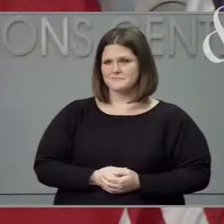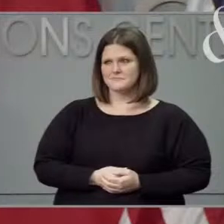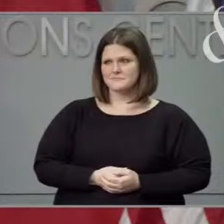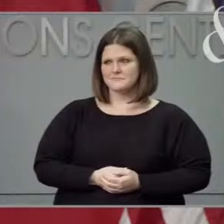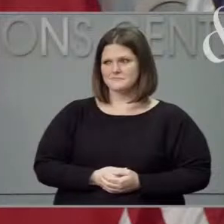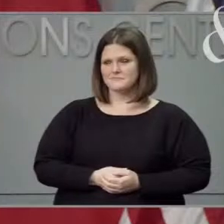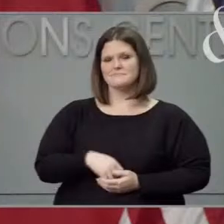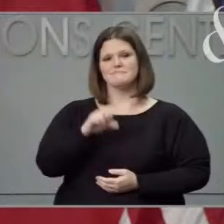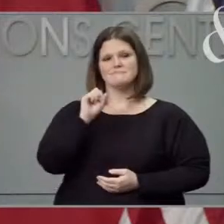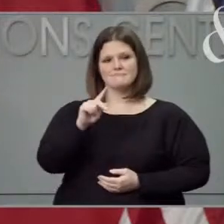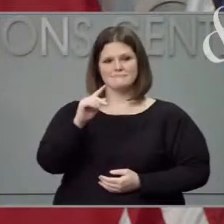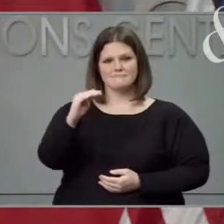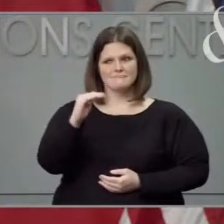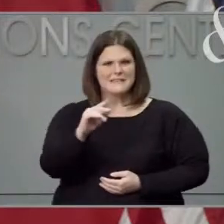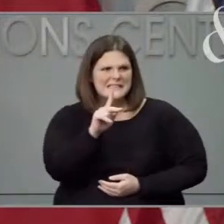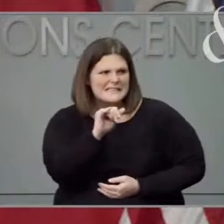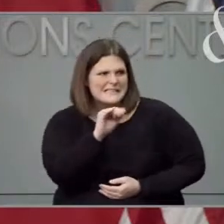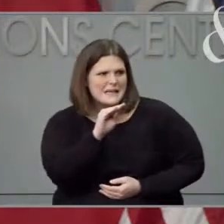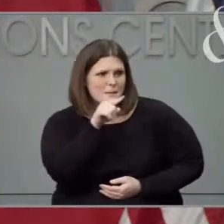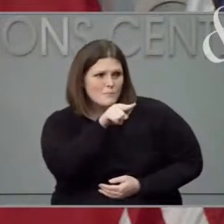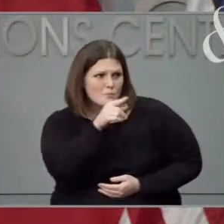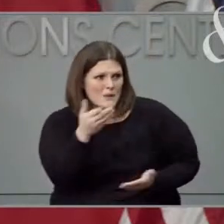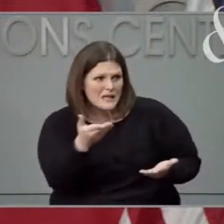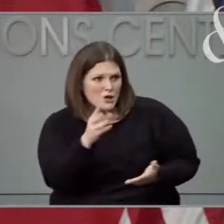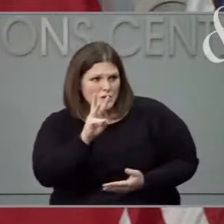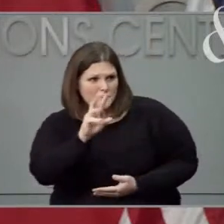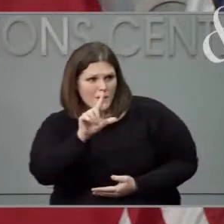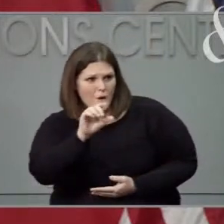Kim King, WLOS TV, are you there?